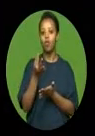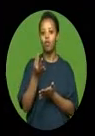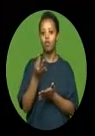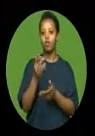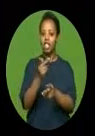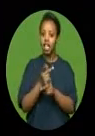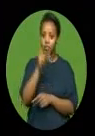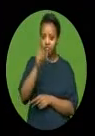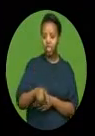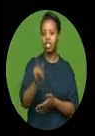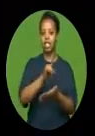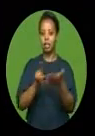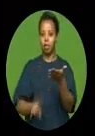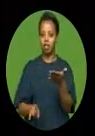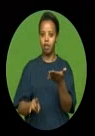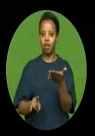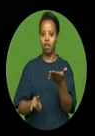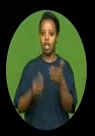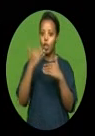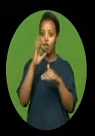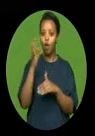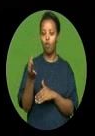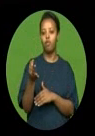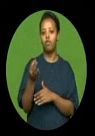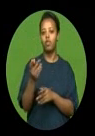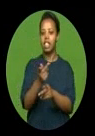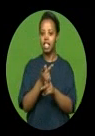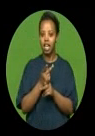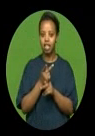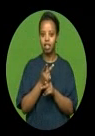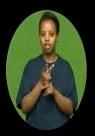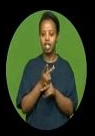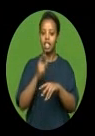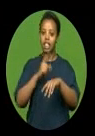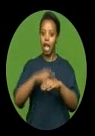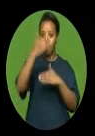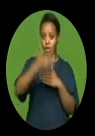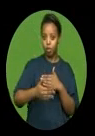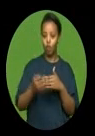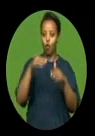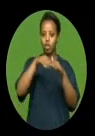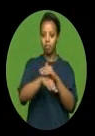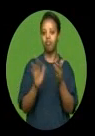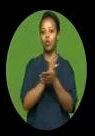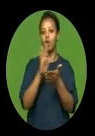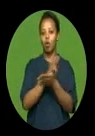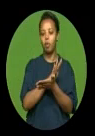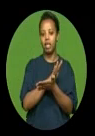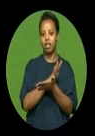credit must specify the value of credit, the time limit for submitting